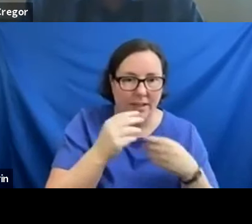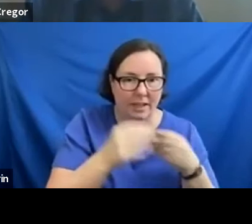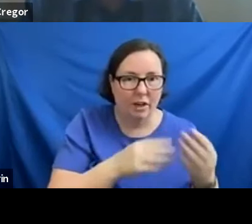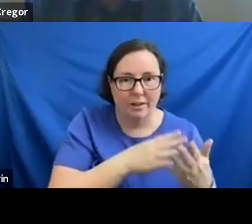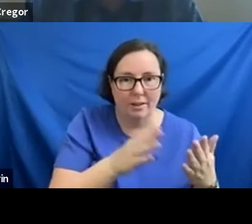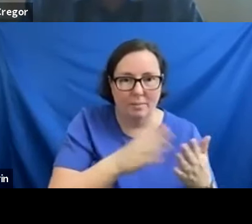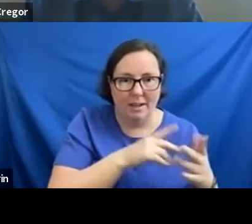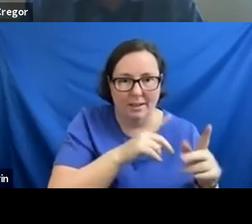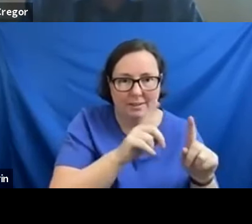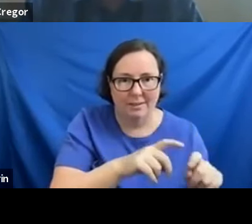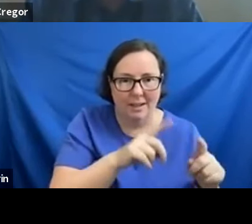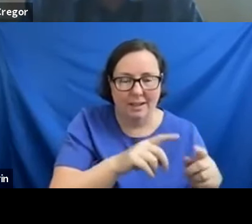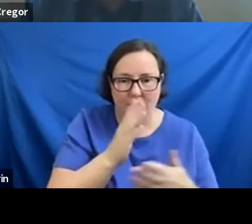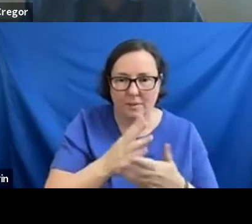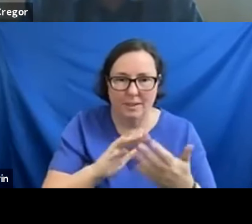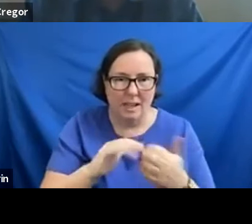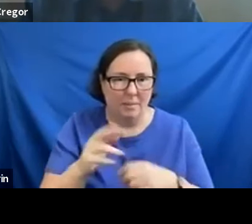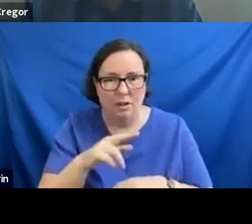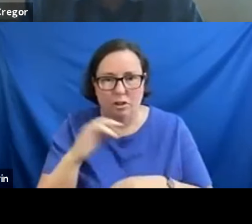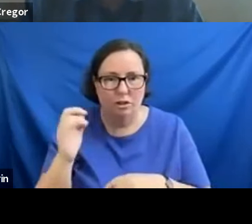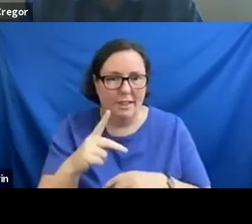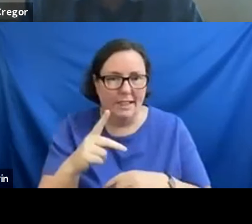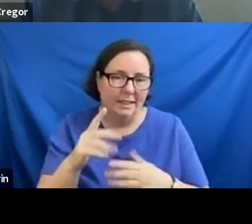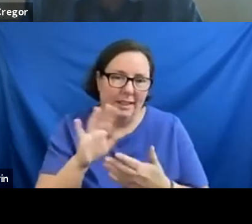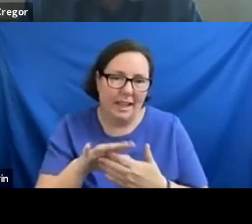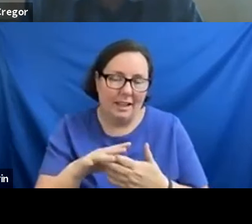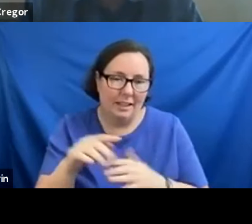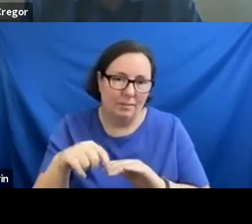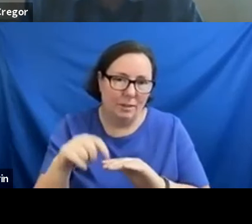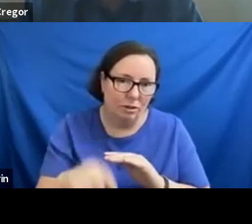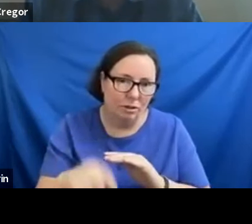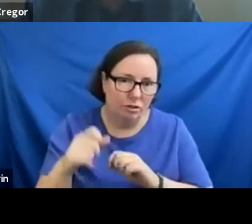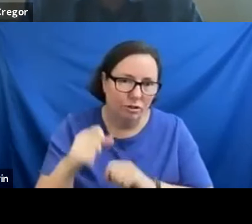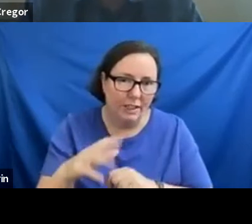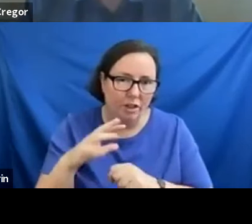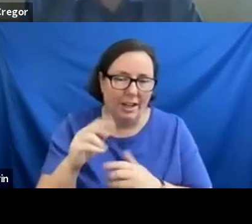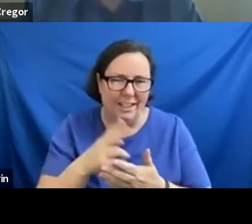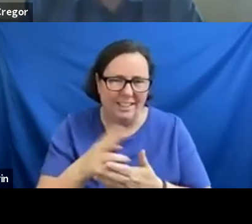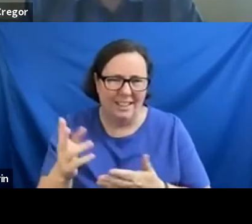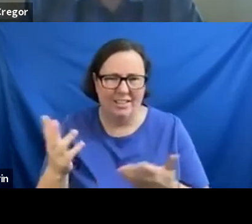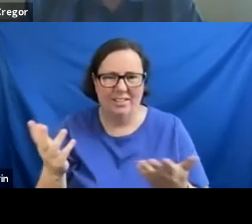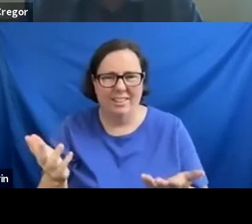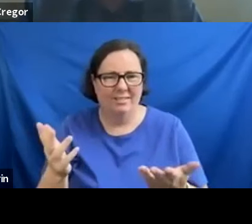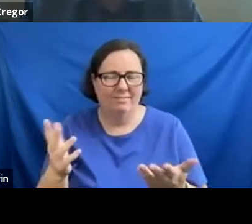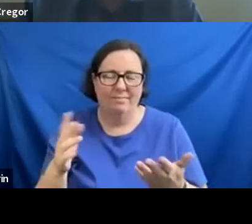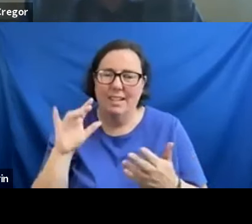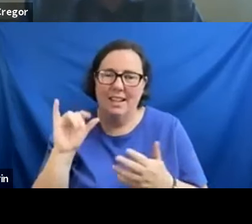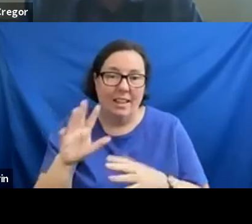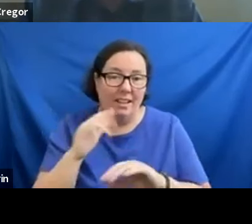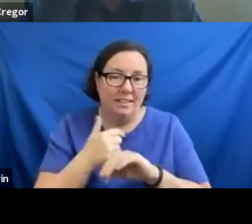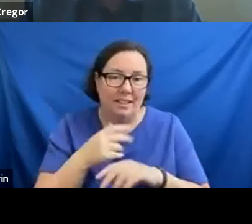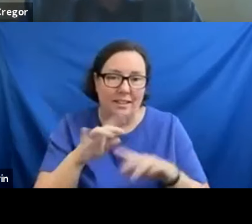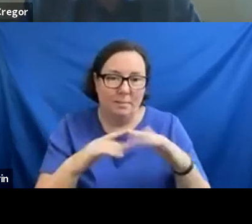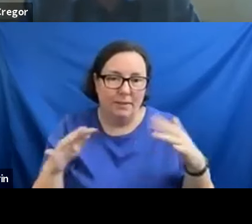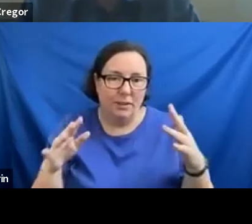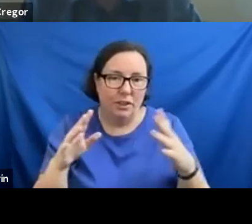biased standardized test would somehow jeopardize the academic integrity and rigor provided at these schools, and that it sets diverse students up for failure by placing